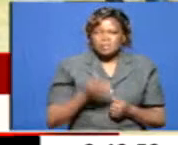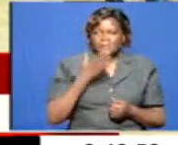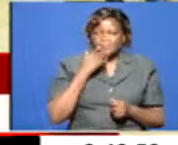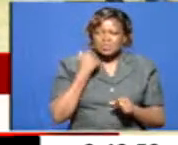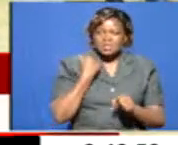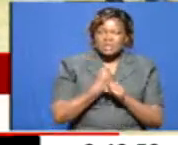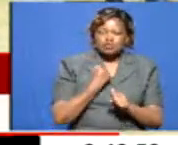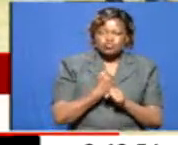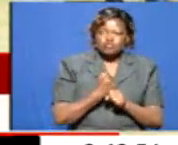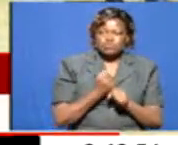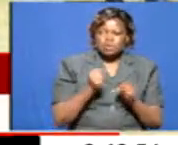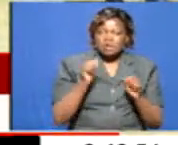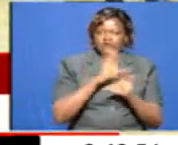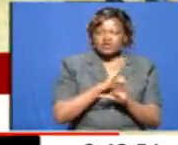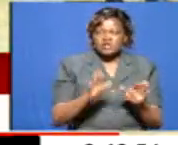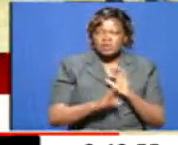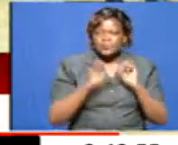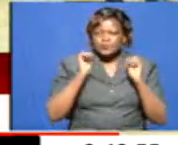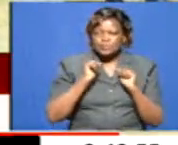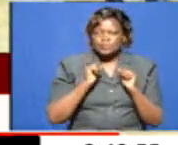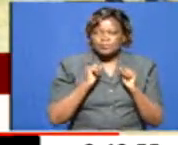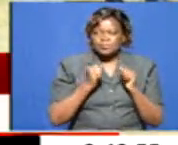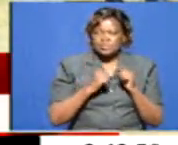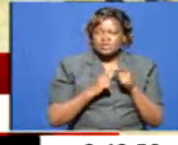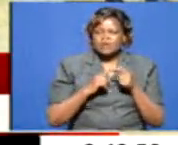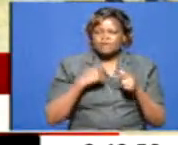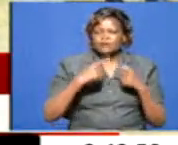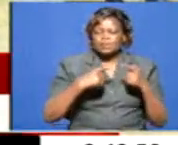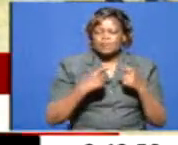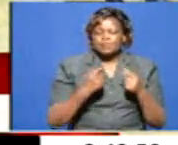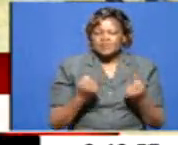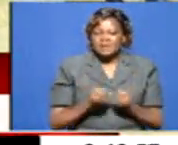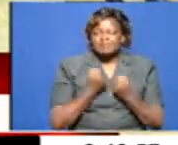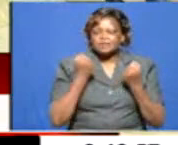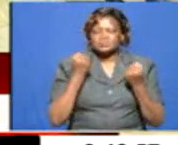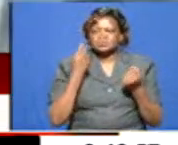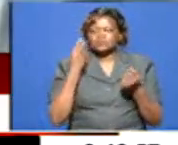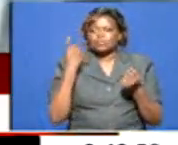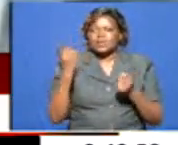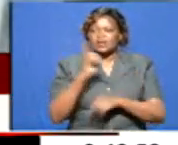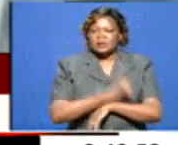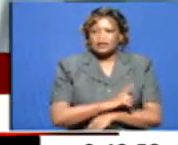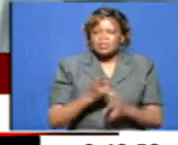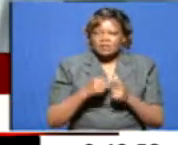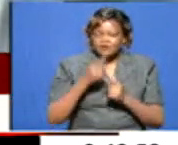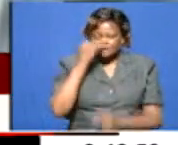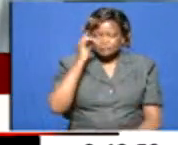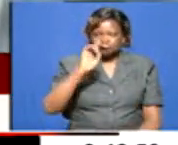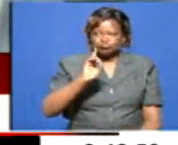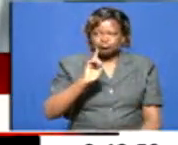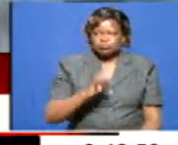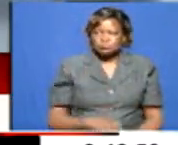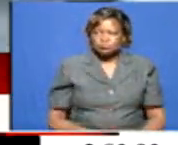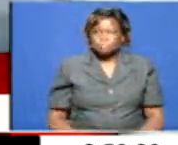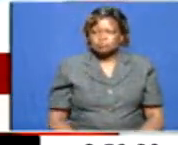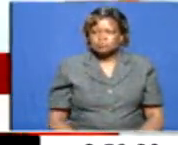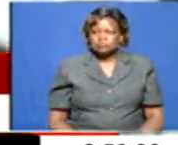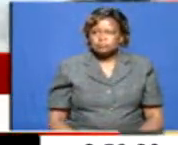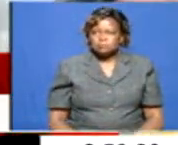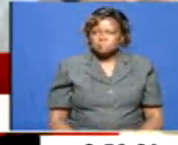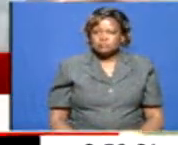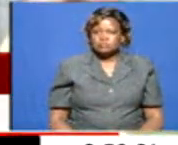wakati ikuwe ni kitu, isikuwe ni process, isikuwe ni is an event of one day alafu inasaulika. Angu ni tuwe very